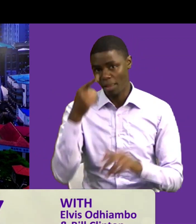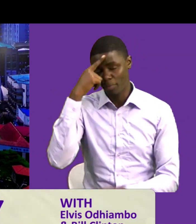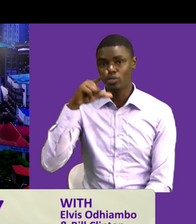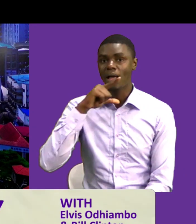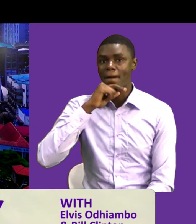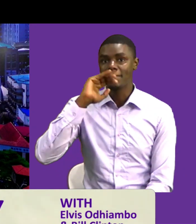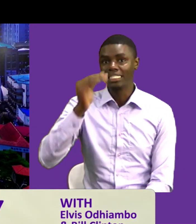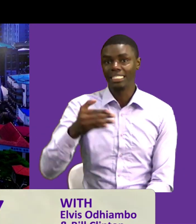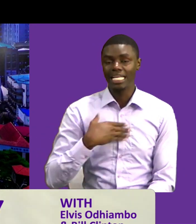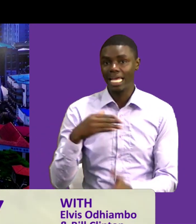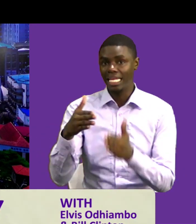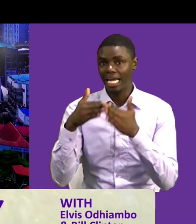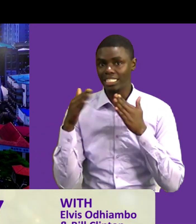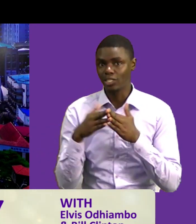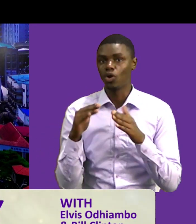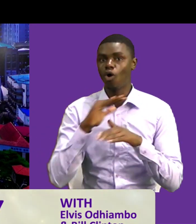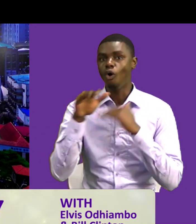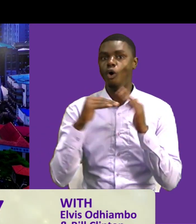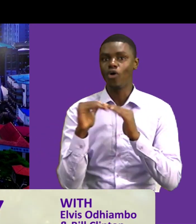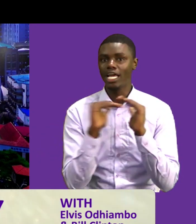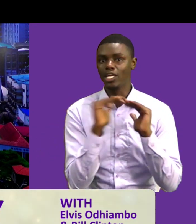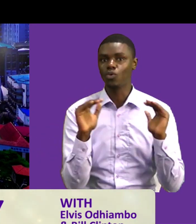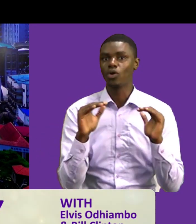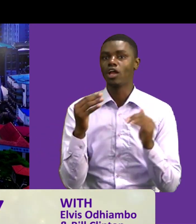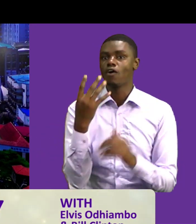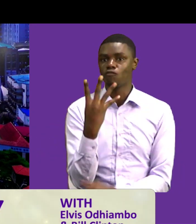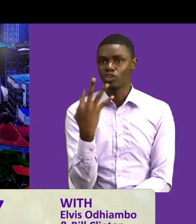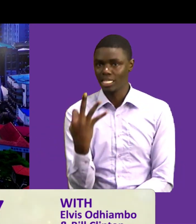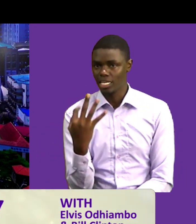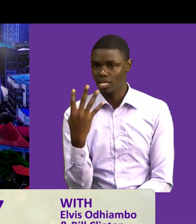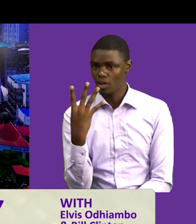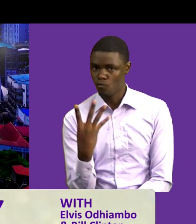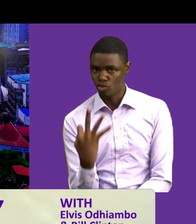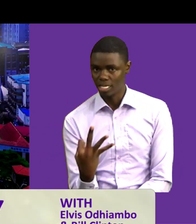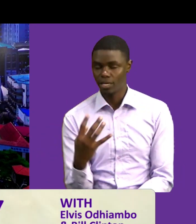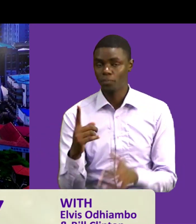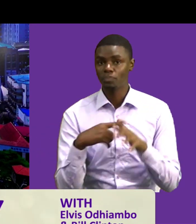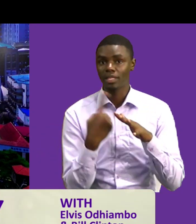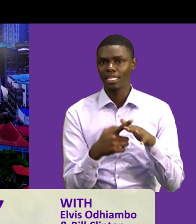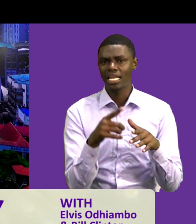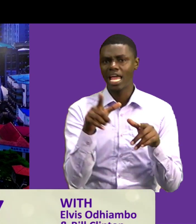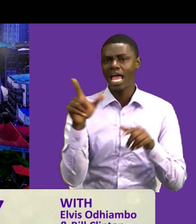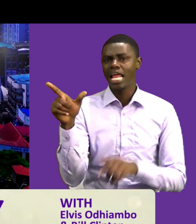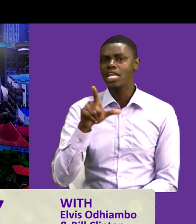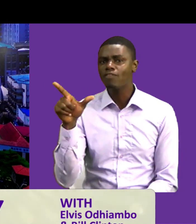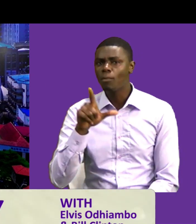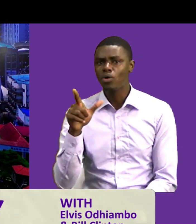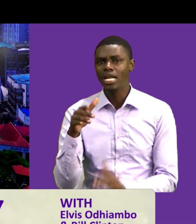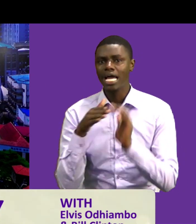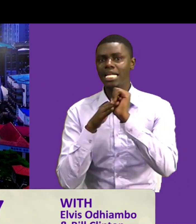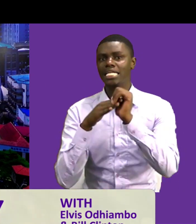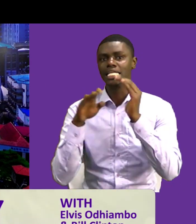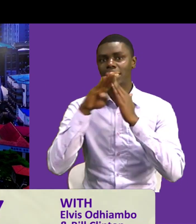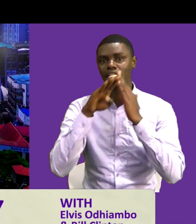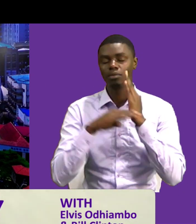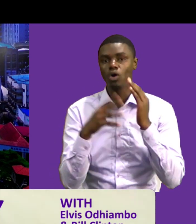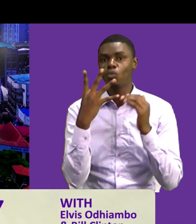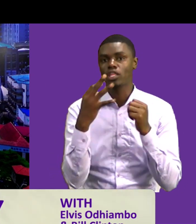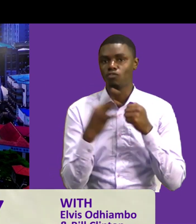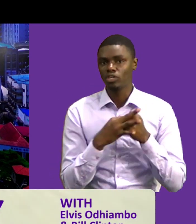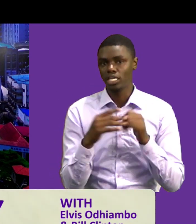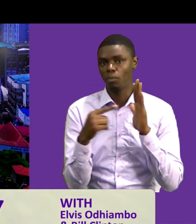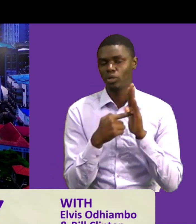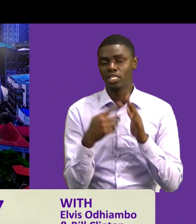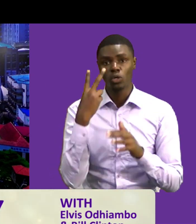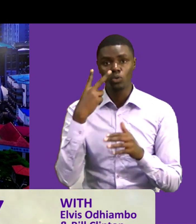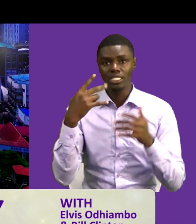Manchester City and Arsenal are all time in points, 43. Then Liverpool are leading the table with 48 points. So you